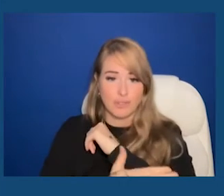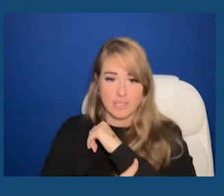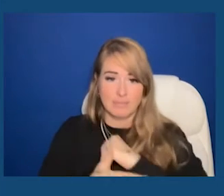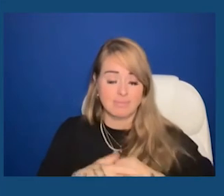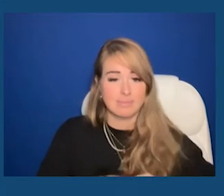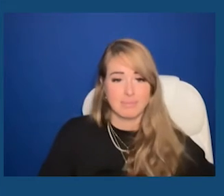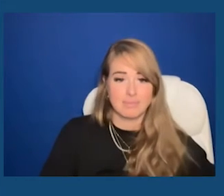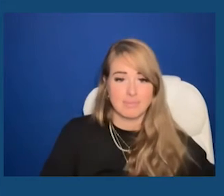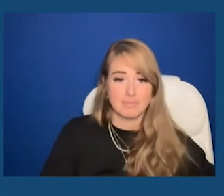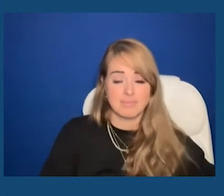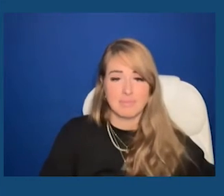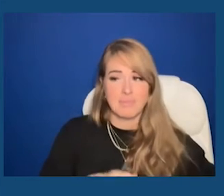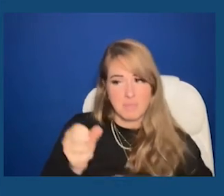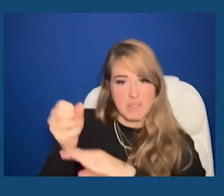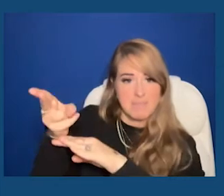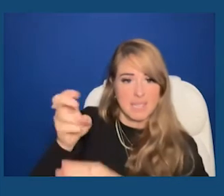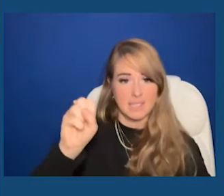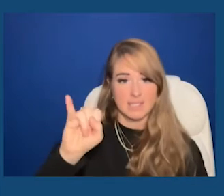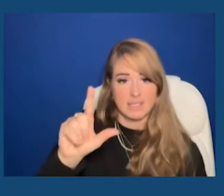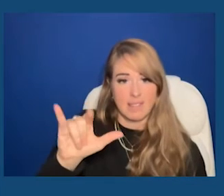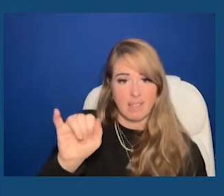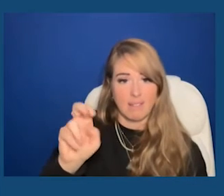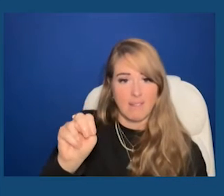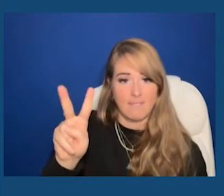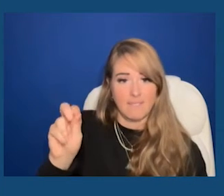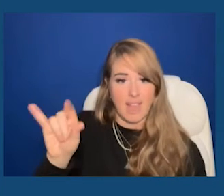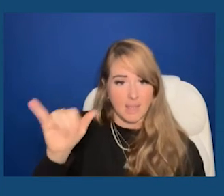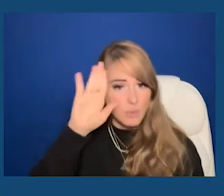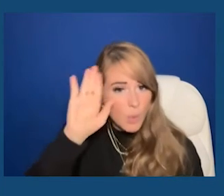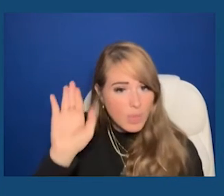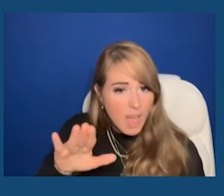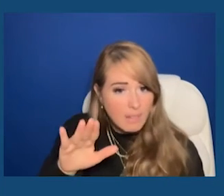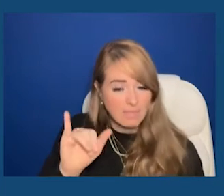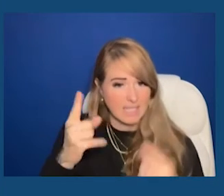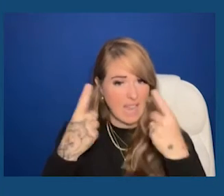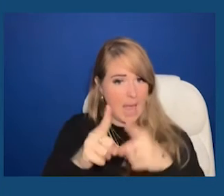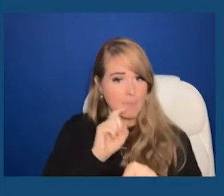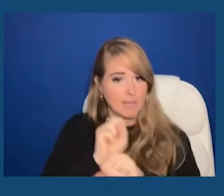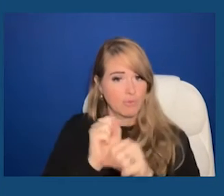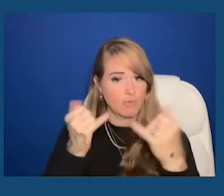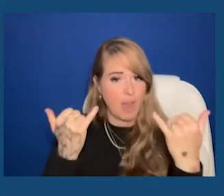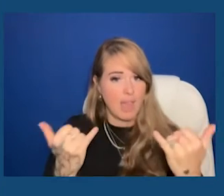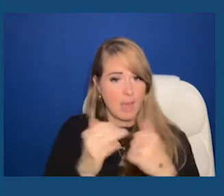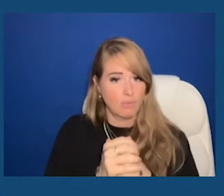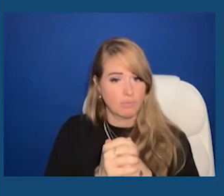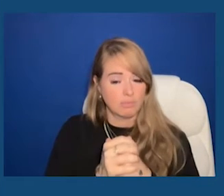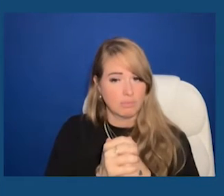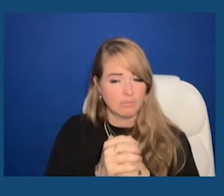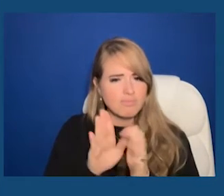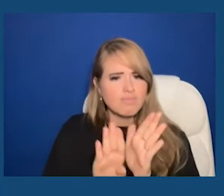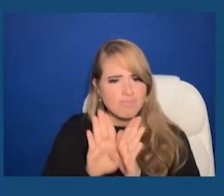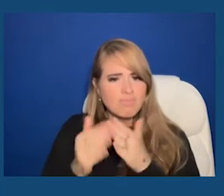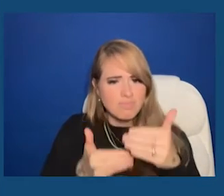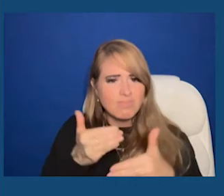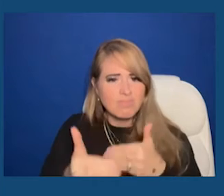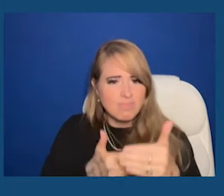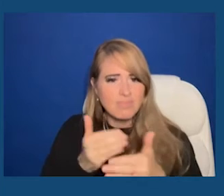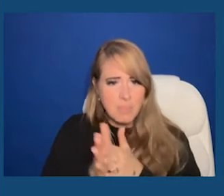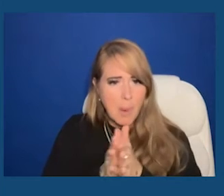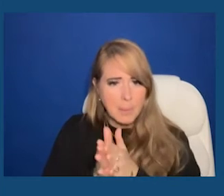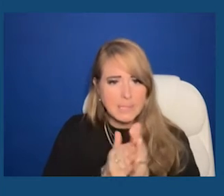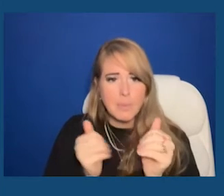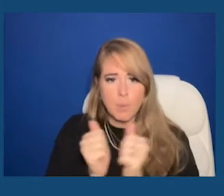Silicon Valley. Did you know that? It's happening right now. We'll build on that momentum with my newly